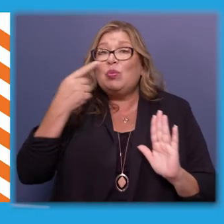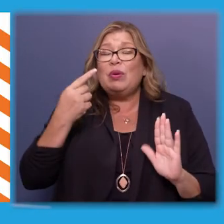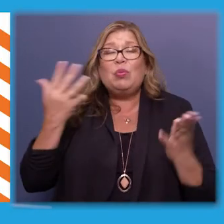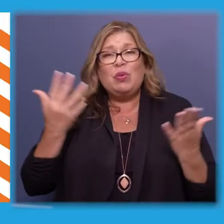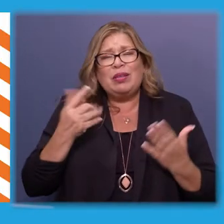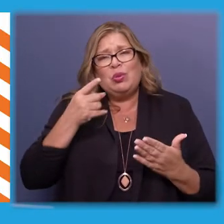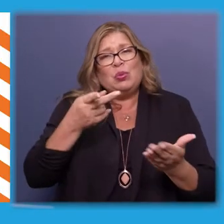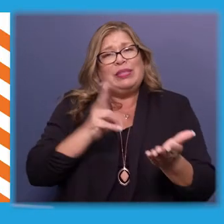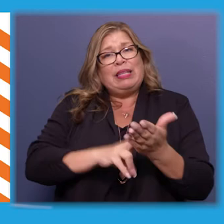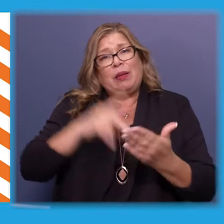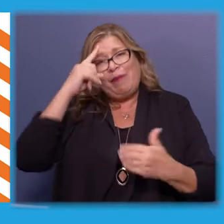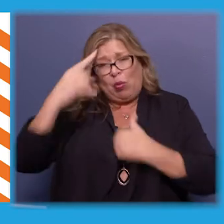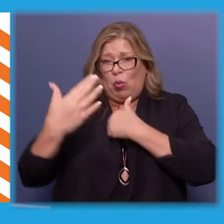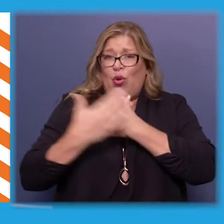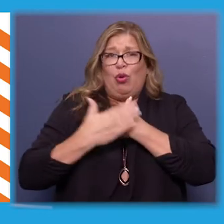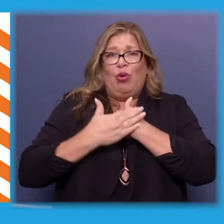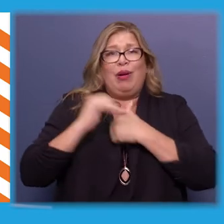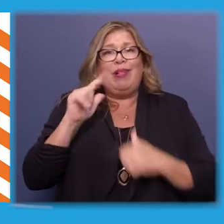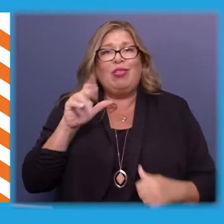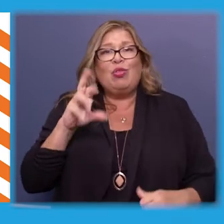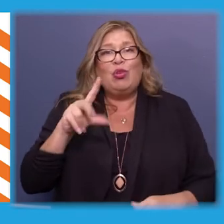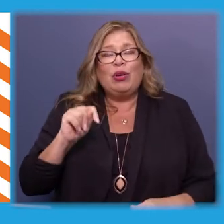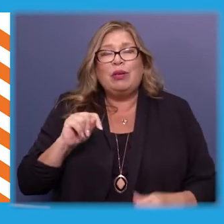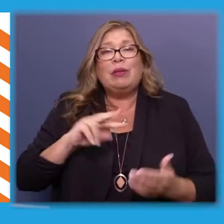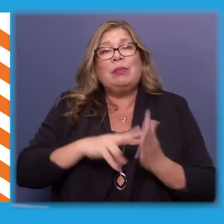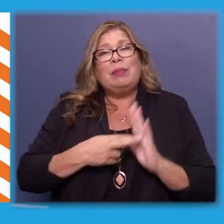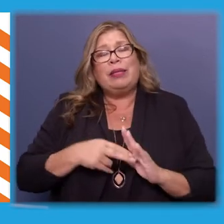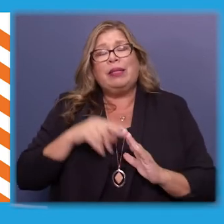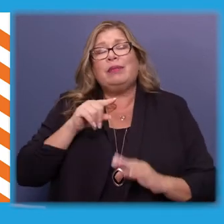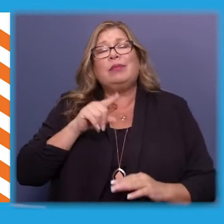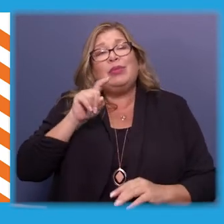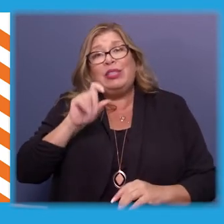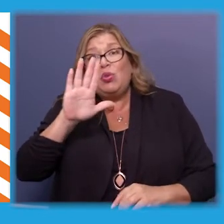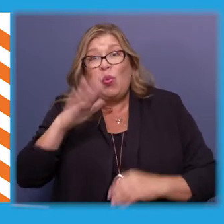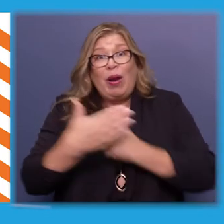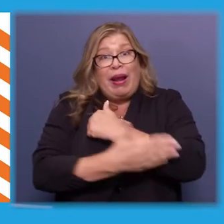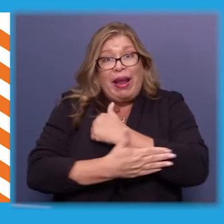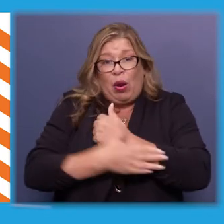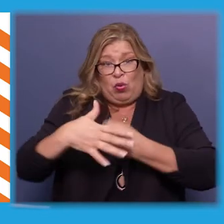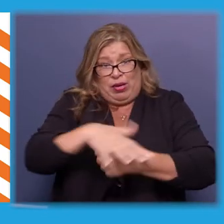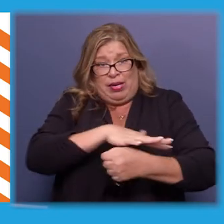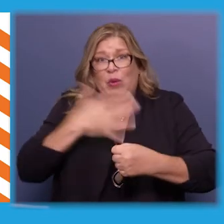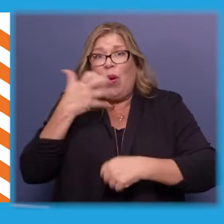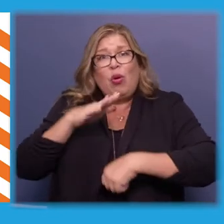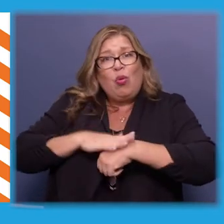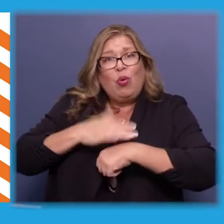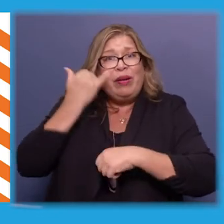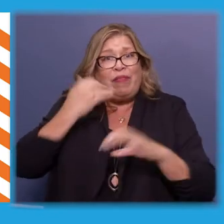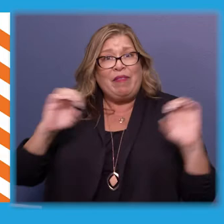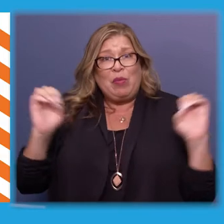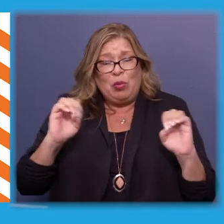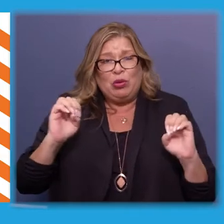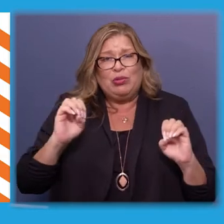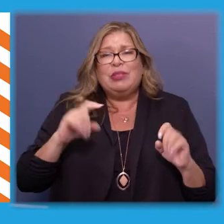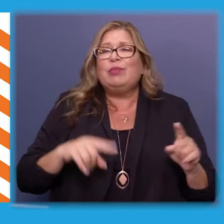alerts. You need to get your county's emergency alerts signed up for at